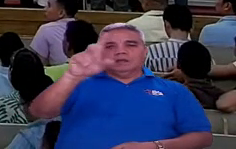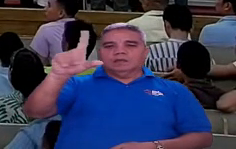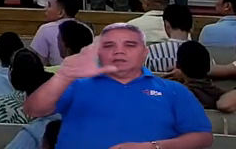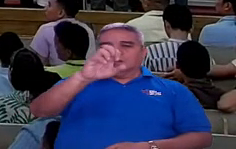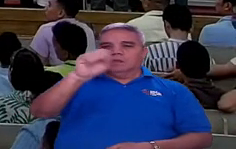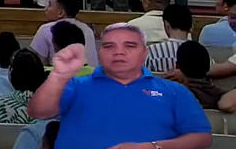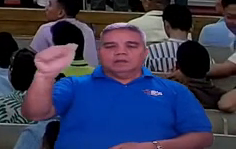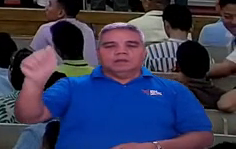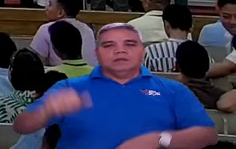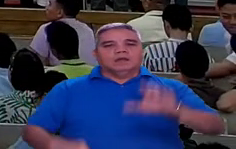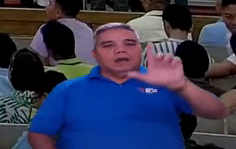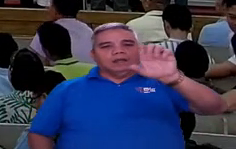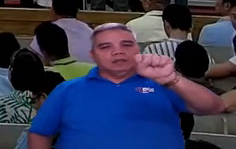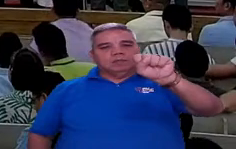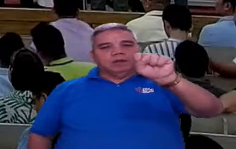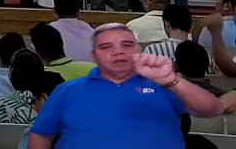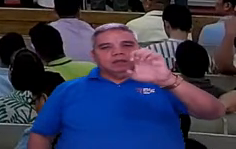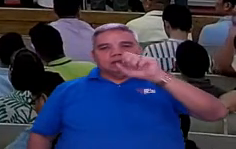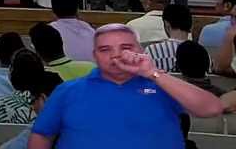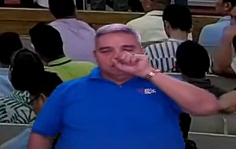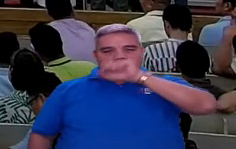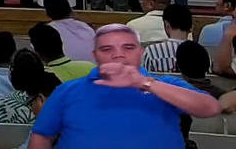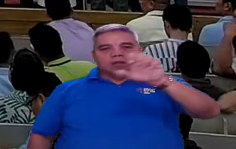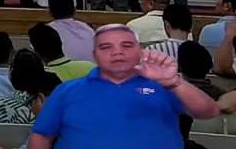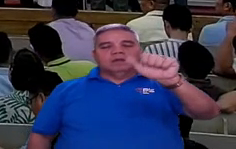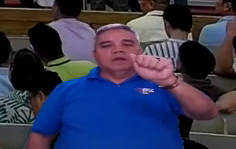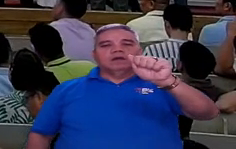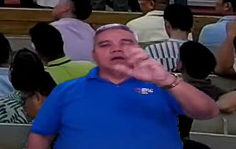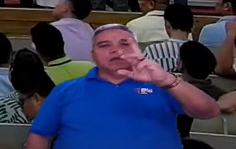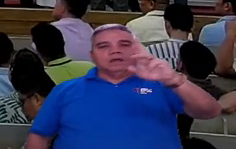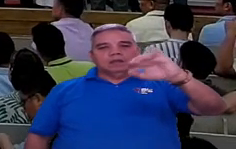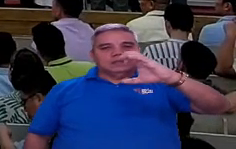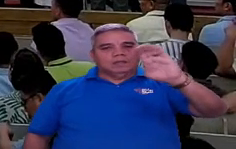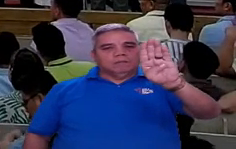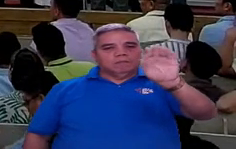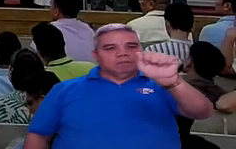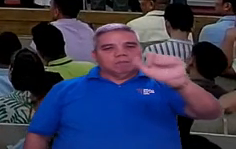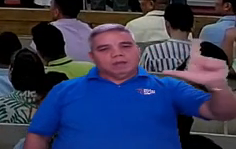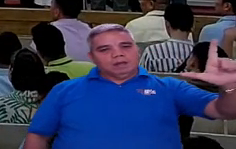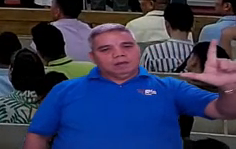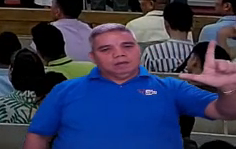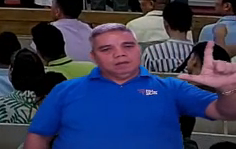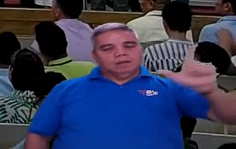Missionary Arizabal, puro mini missionary, no? Missionary